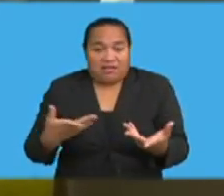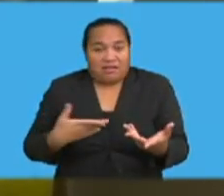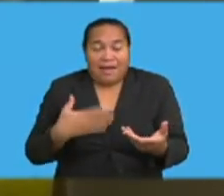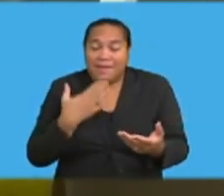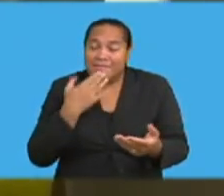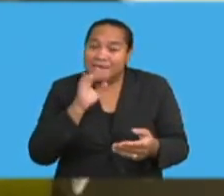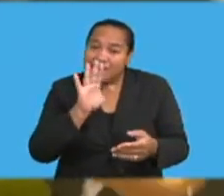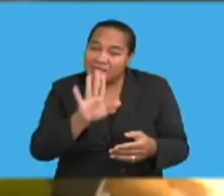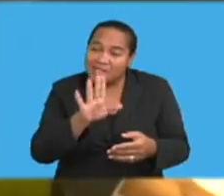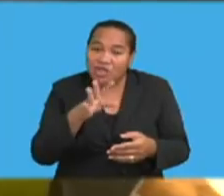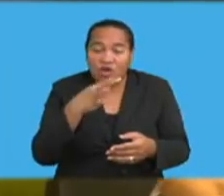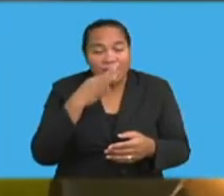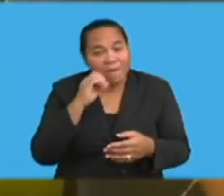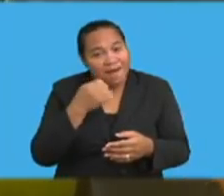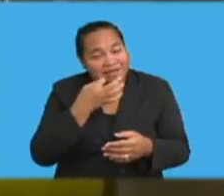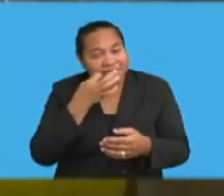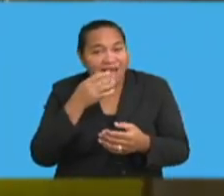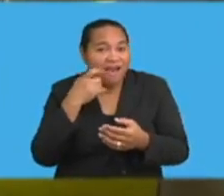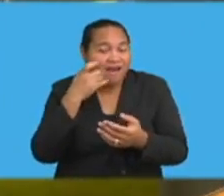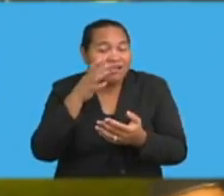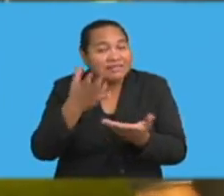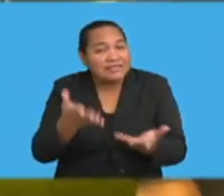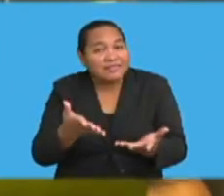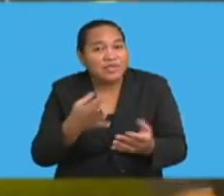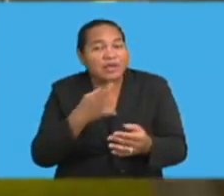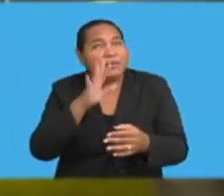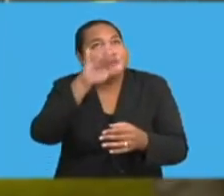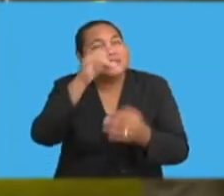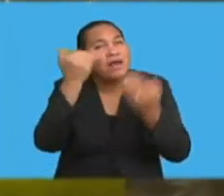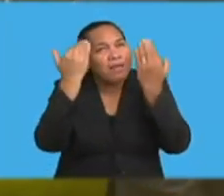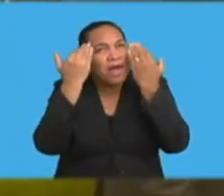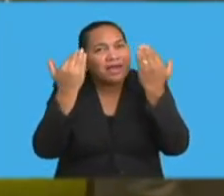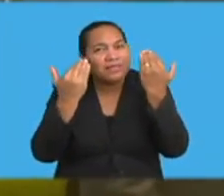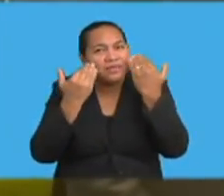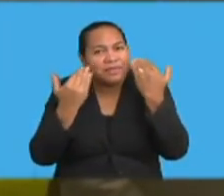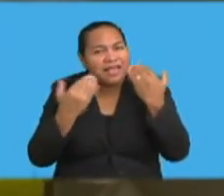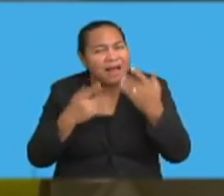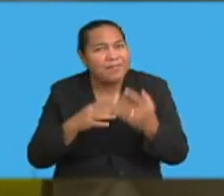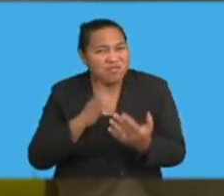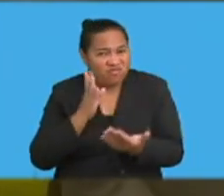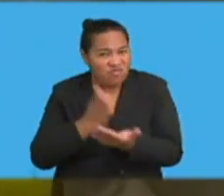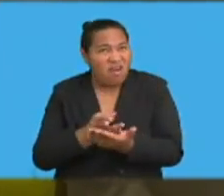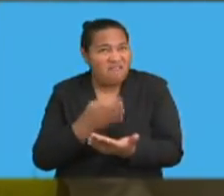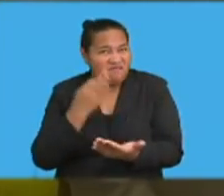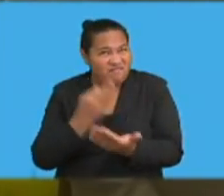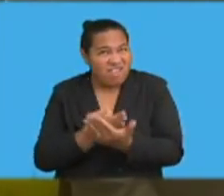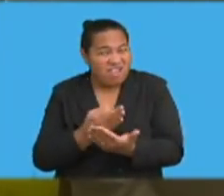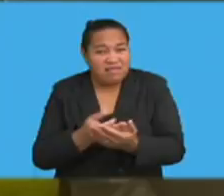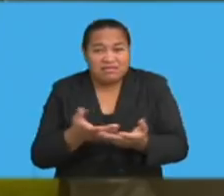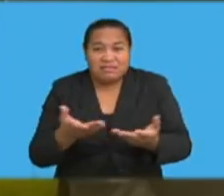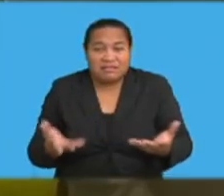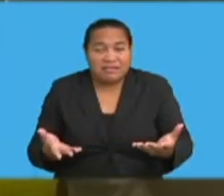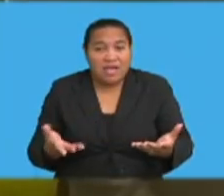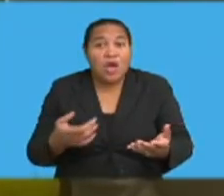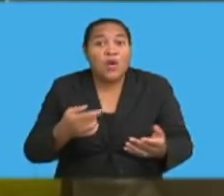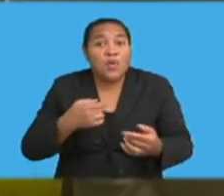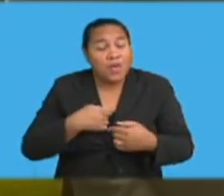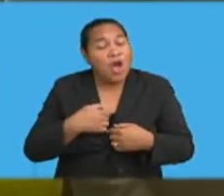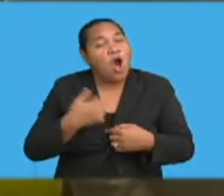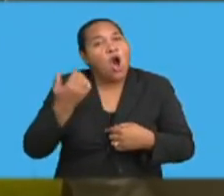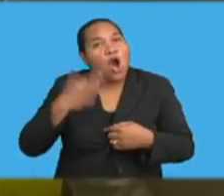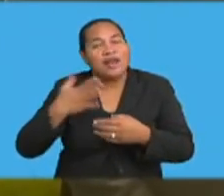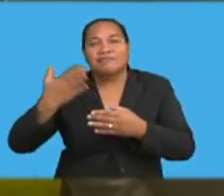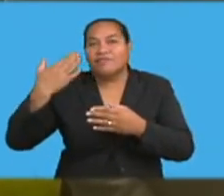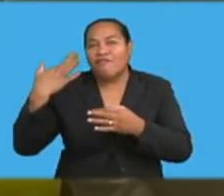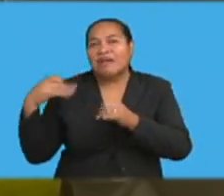happening. Madam Speaker, the fact of the matter is, as we've said on a number of occasions,